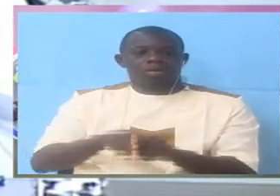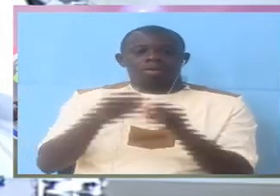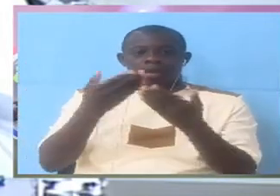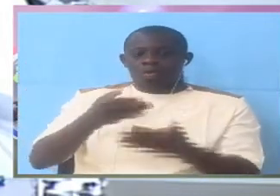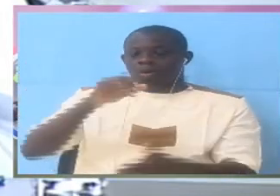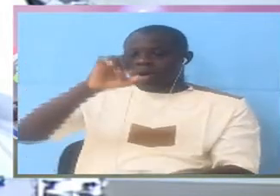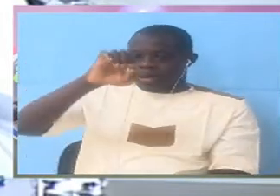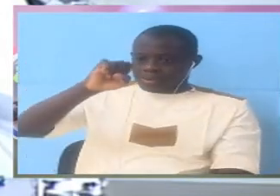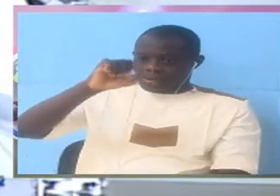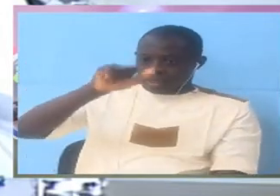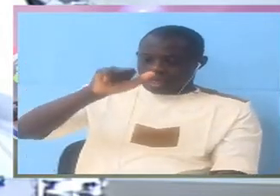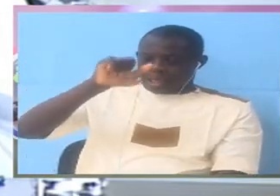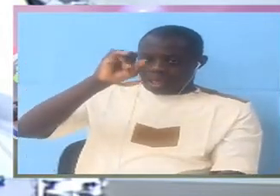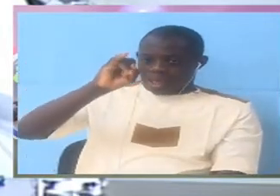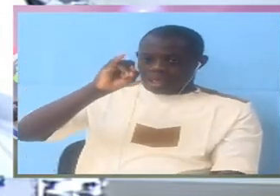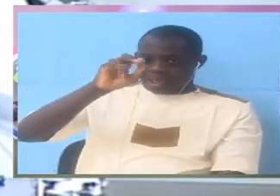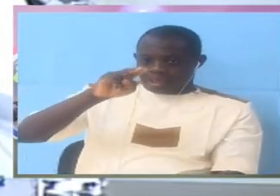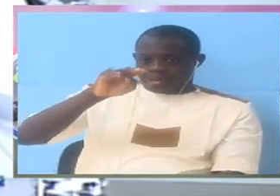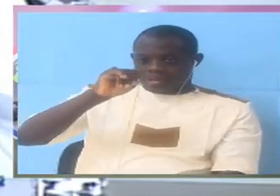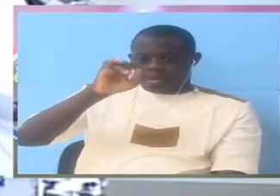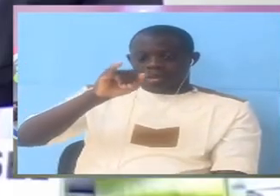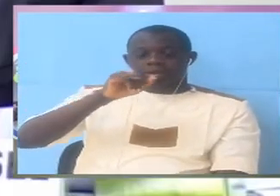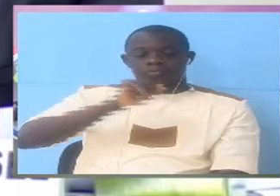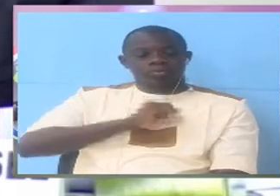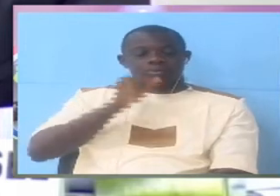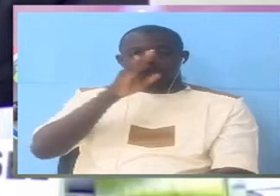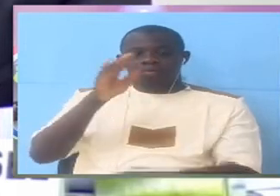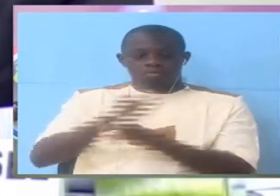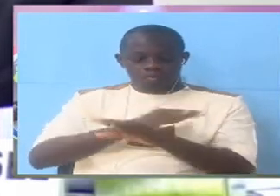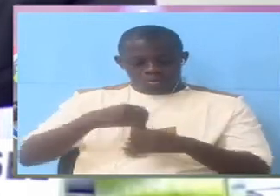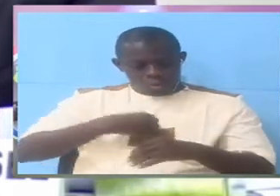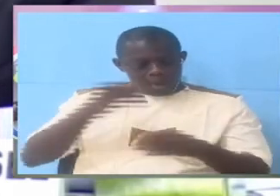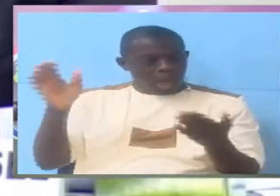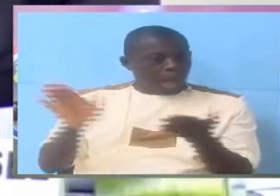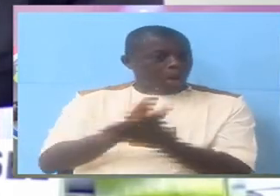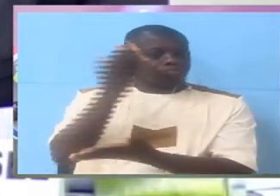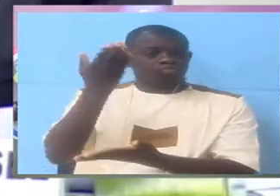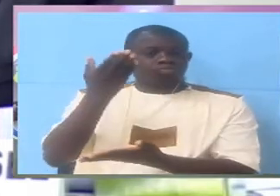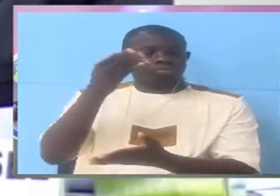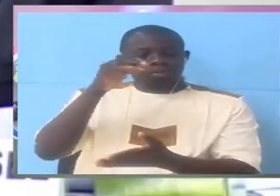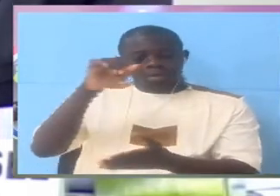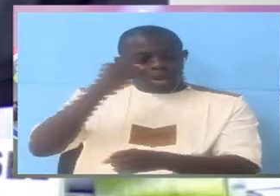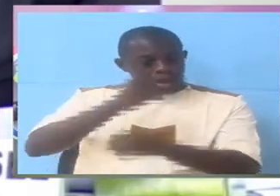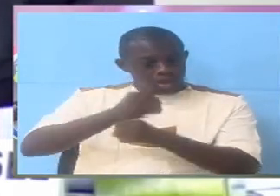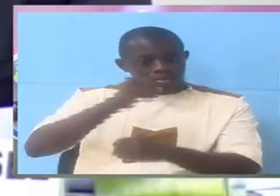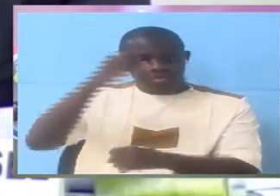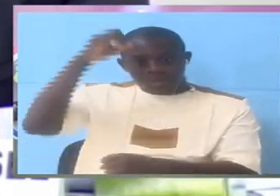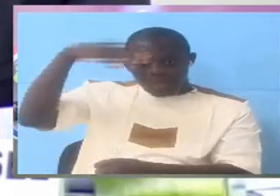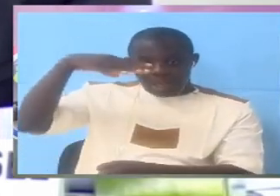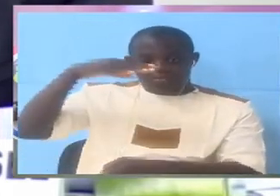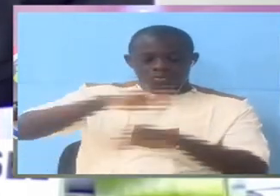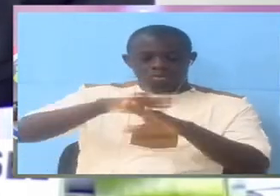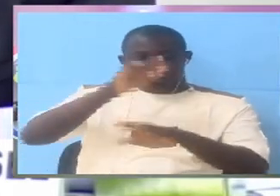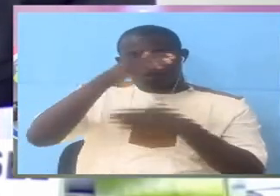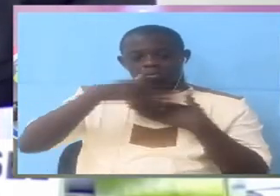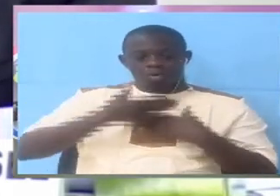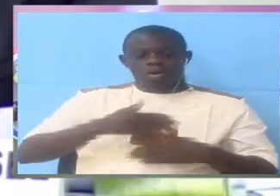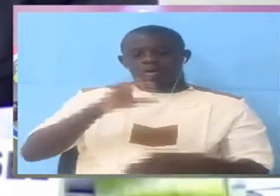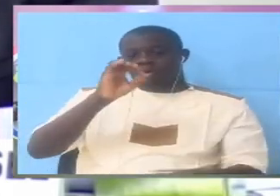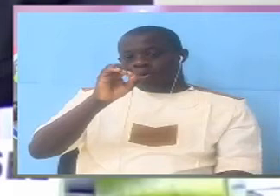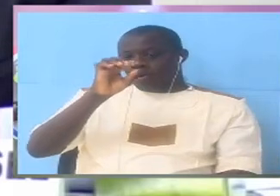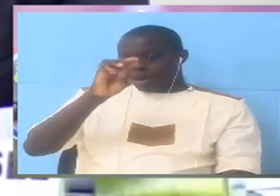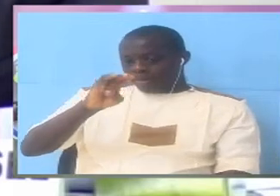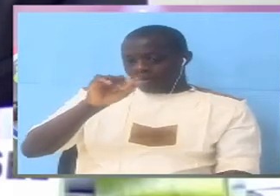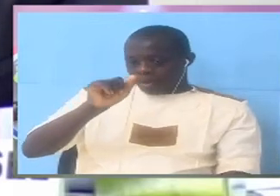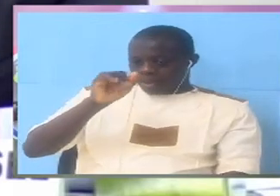said he was undressed. Senify ko ya uranne. Unelectrocuted. Ya maskura wala. Omar Jata said Omar Jata